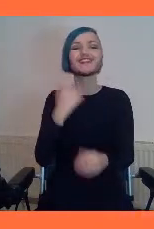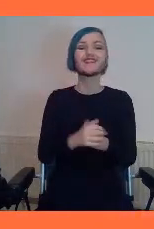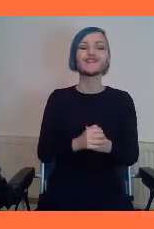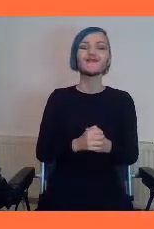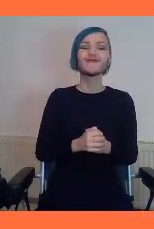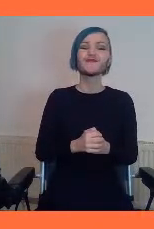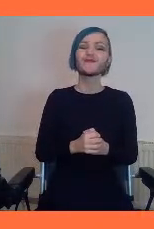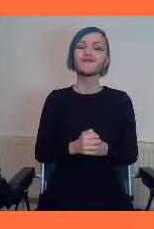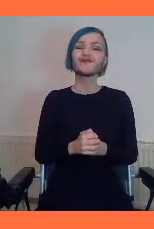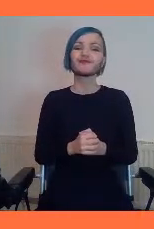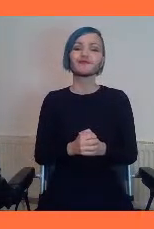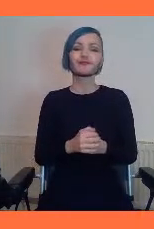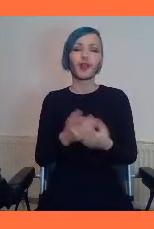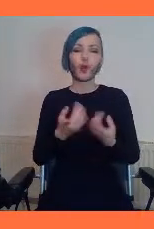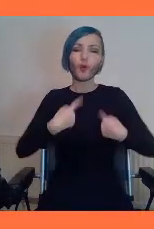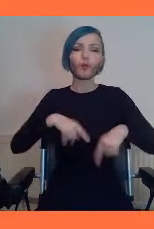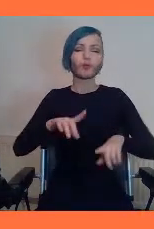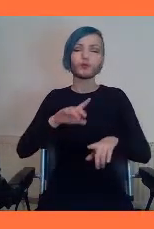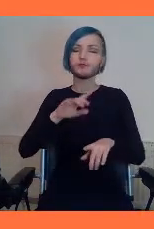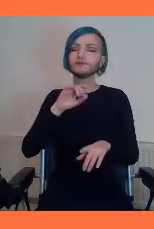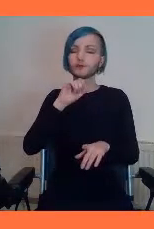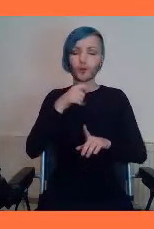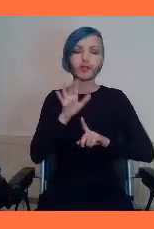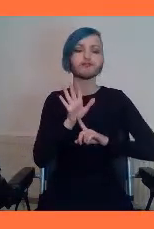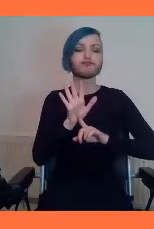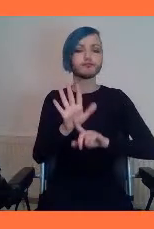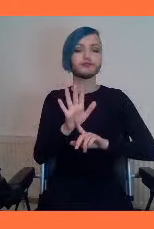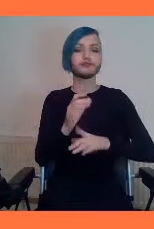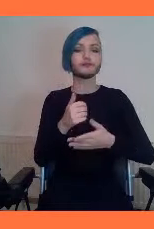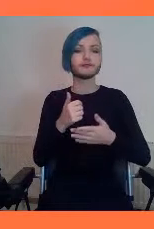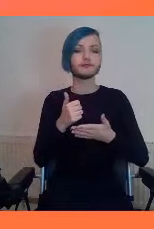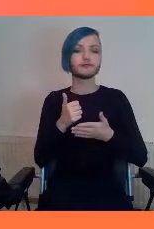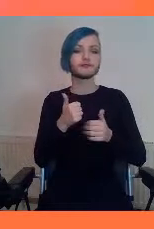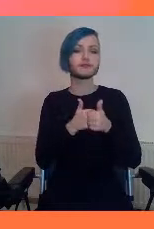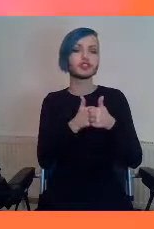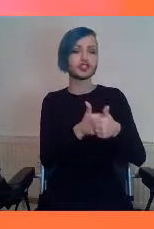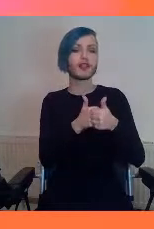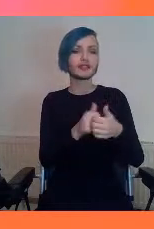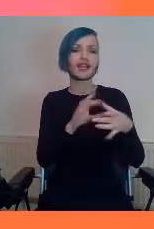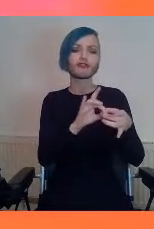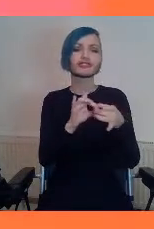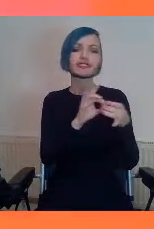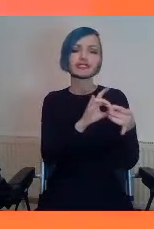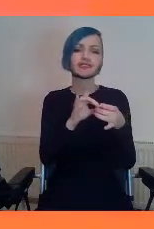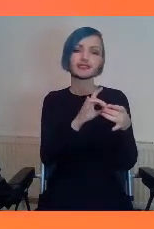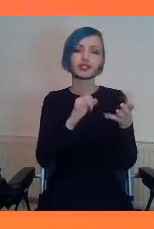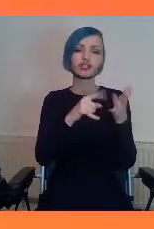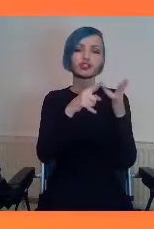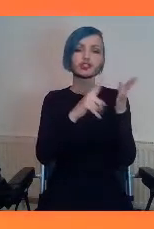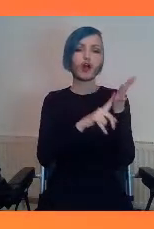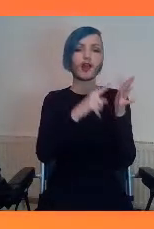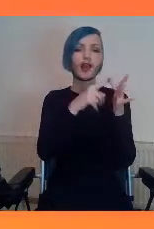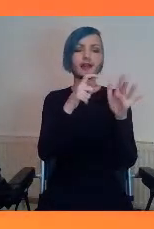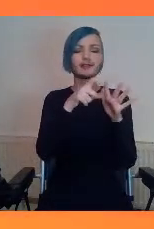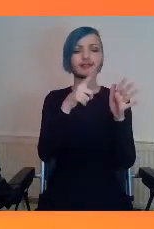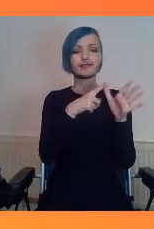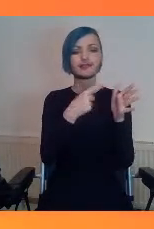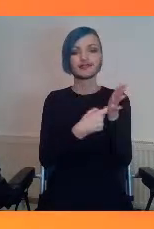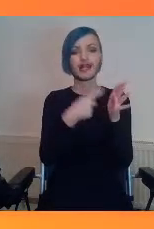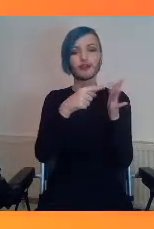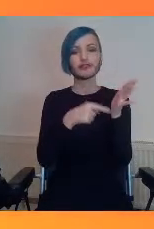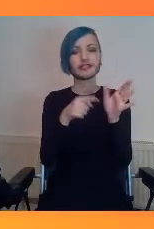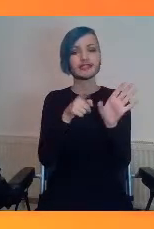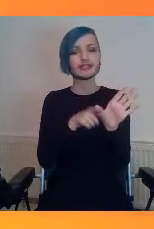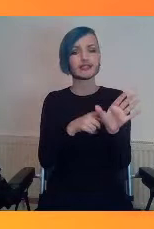showing solidarity. And what Antiela was referring to was like, I think in the UK we call them twin cities. Sometimes you drive around on the